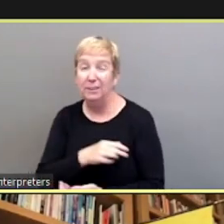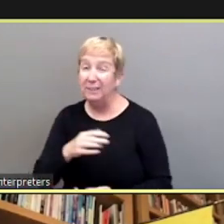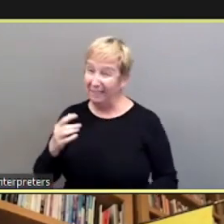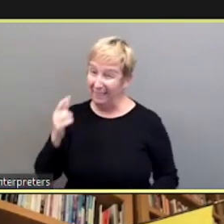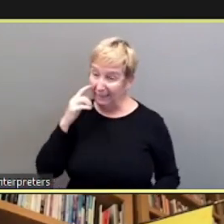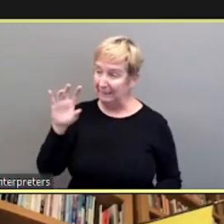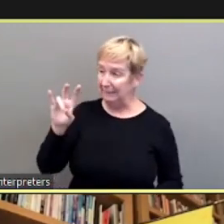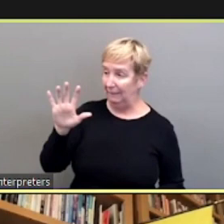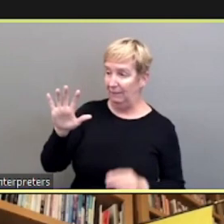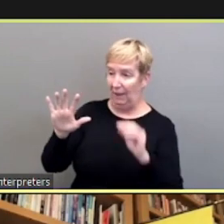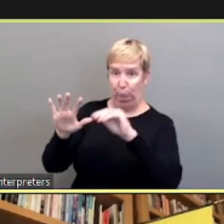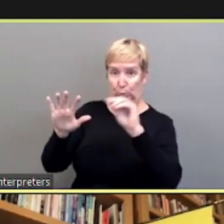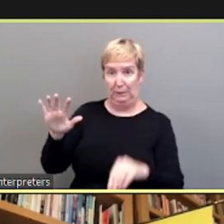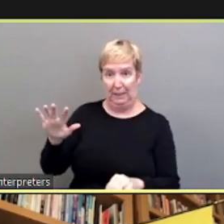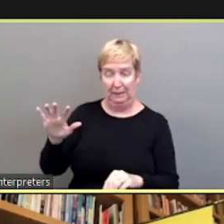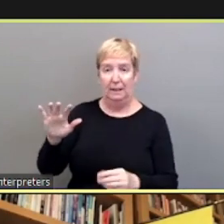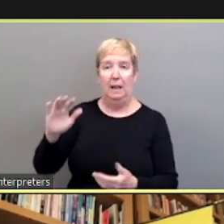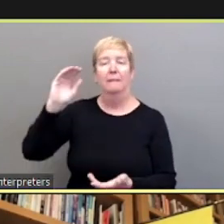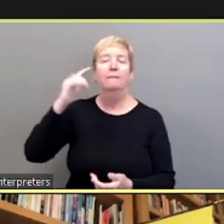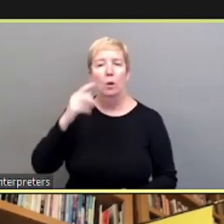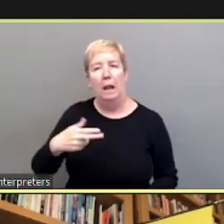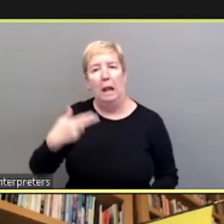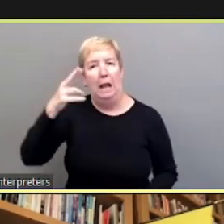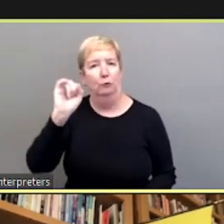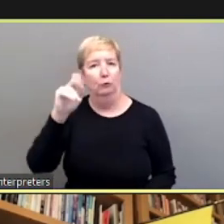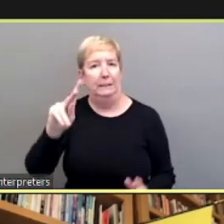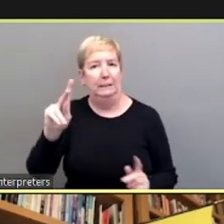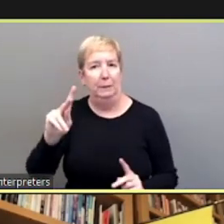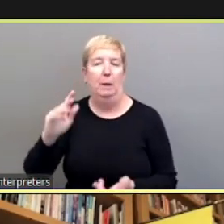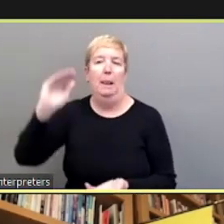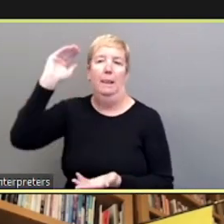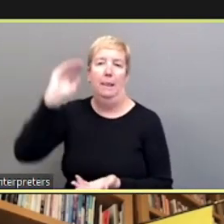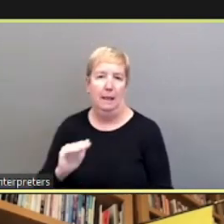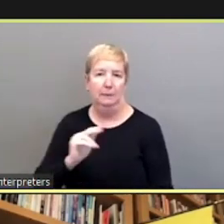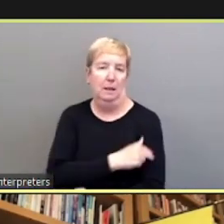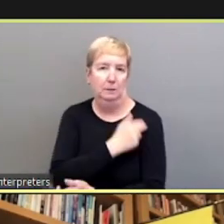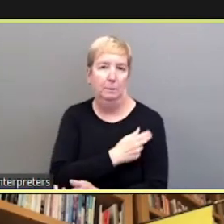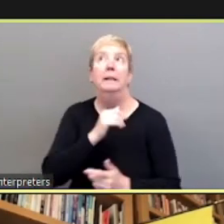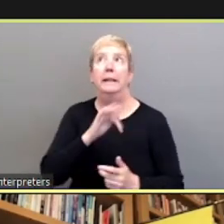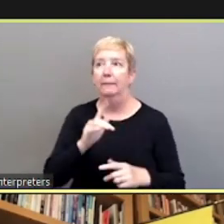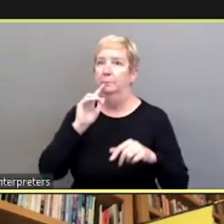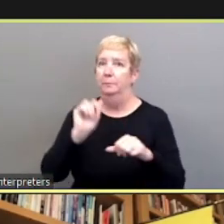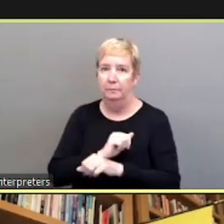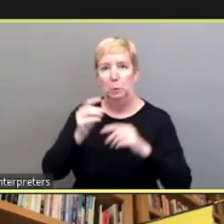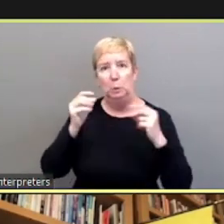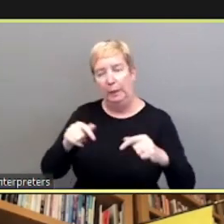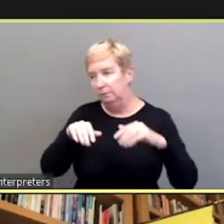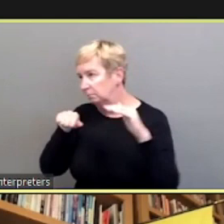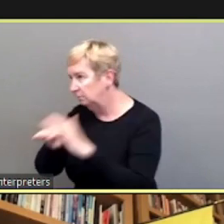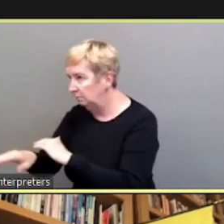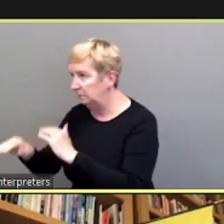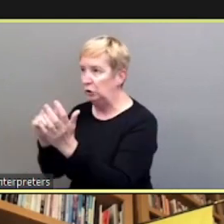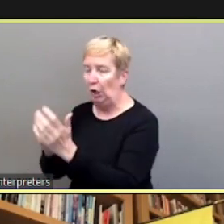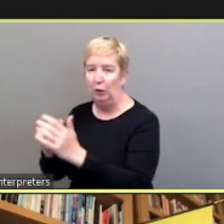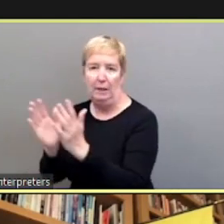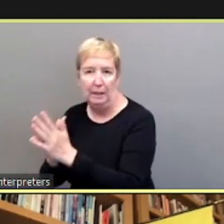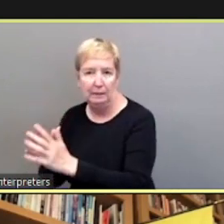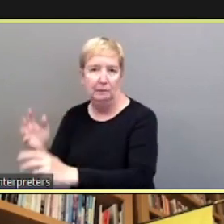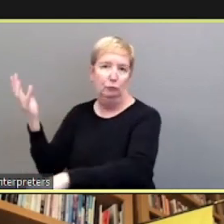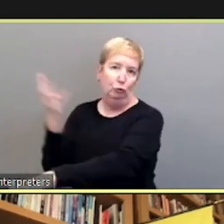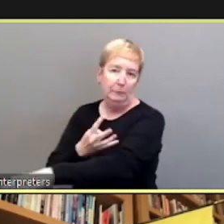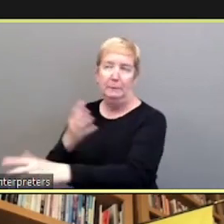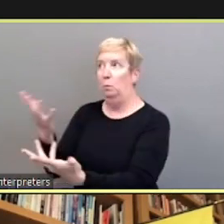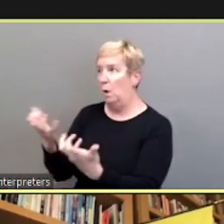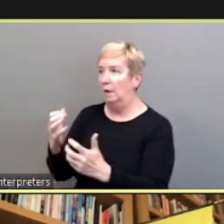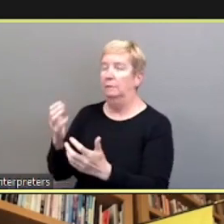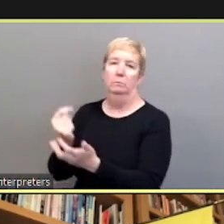75% in high-risk individuals. And that would certainly be enough to explain the difference between either of these 2 sets of curves you see